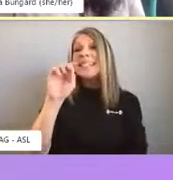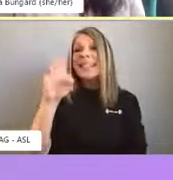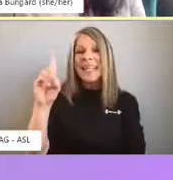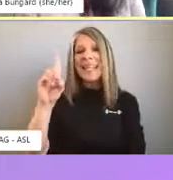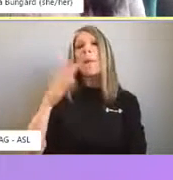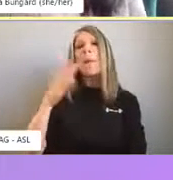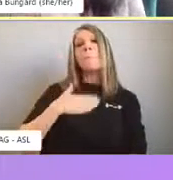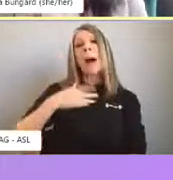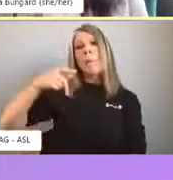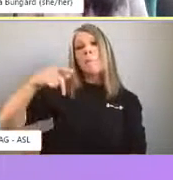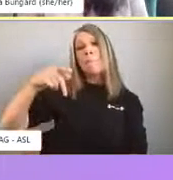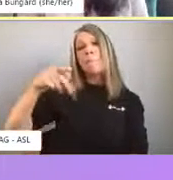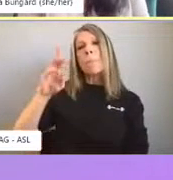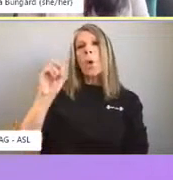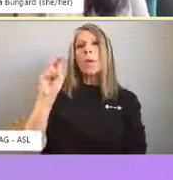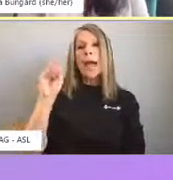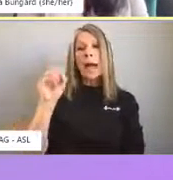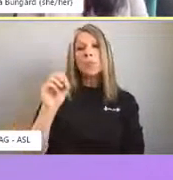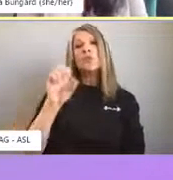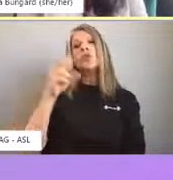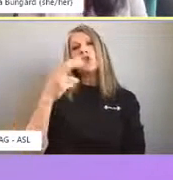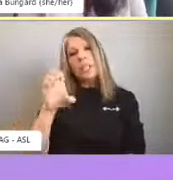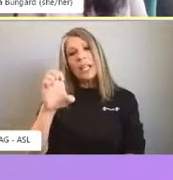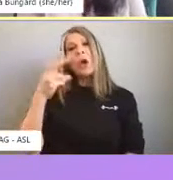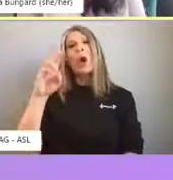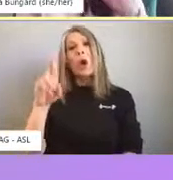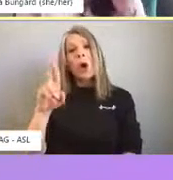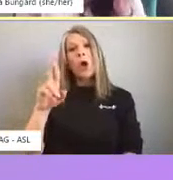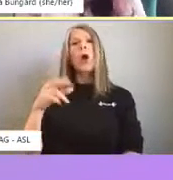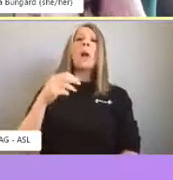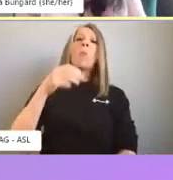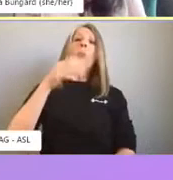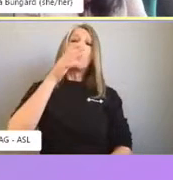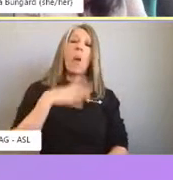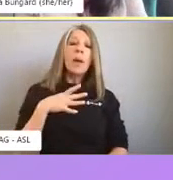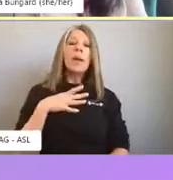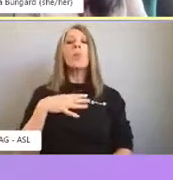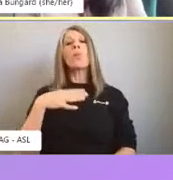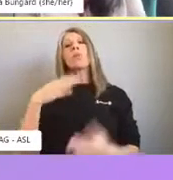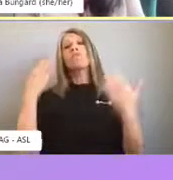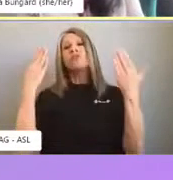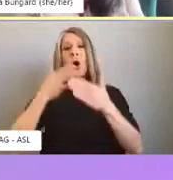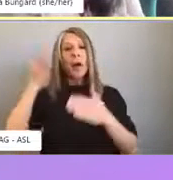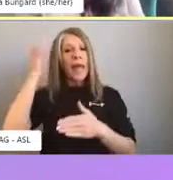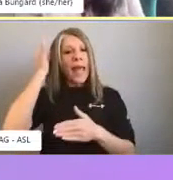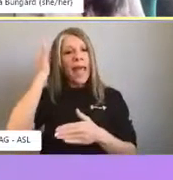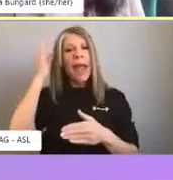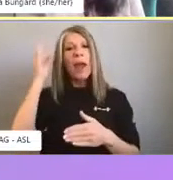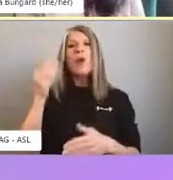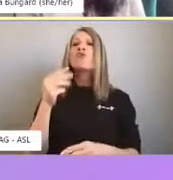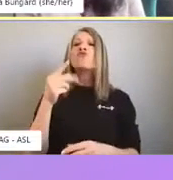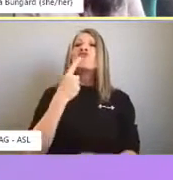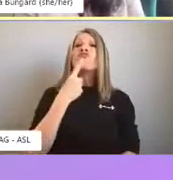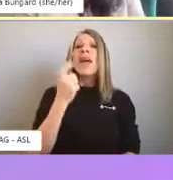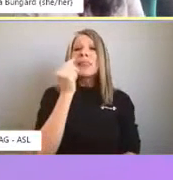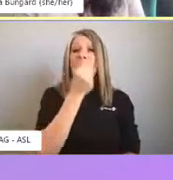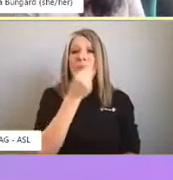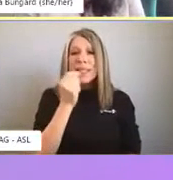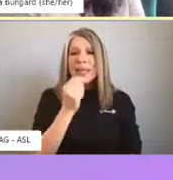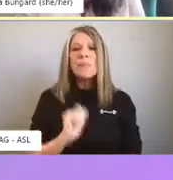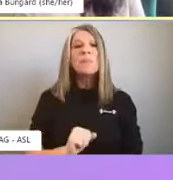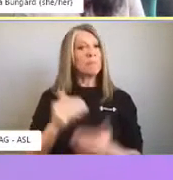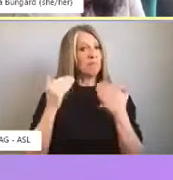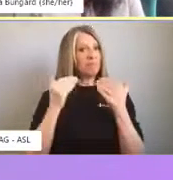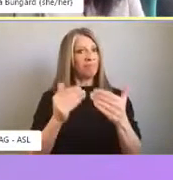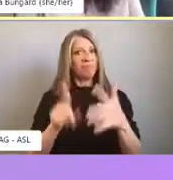she, her. I am a mid-40s woman with long dark hair with a little blue peeking once in a while and bright red lipstick. Let's get